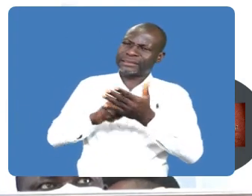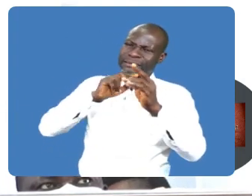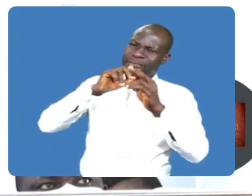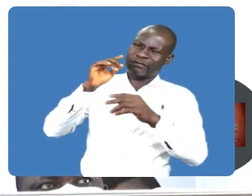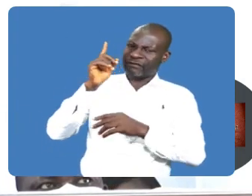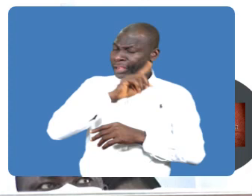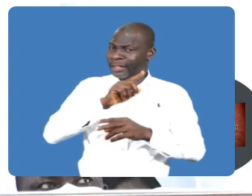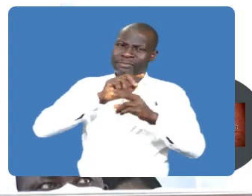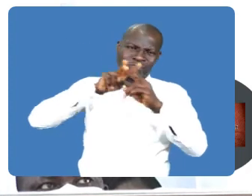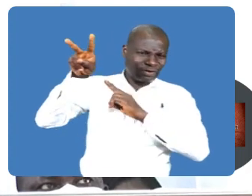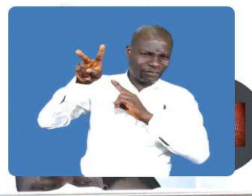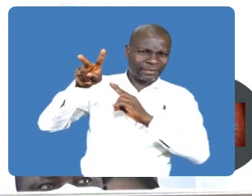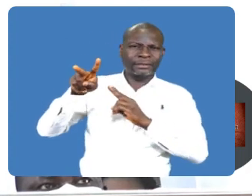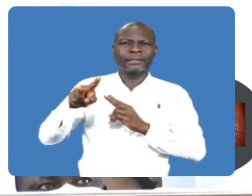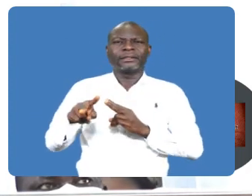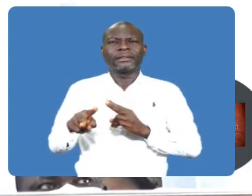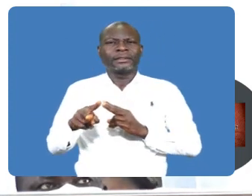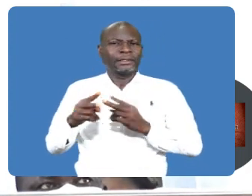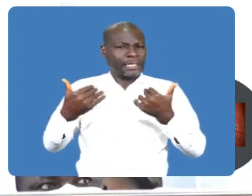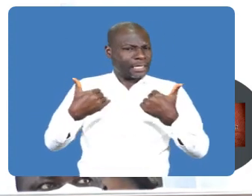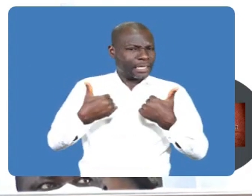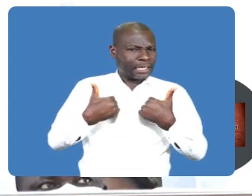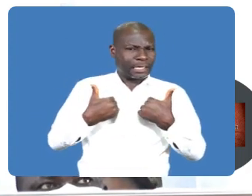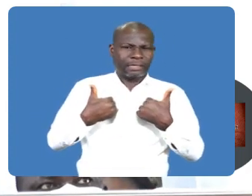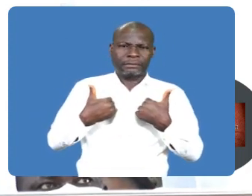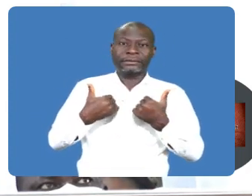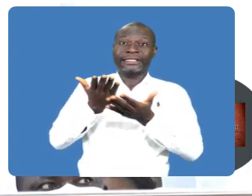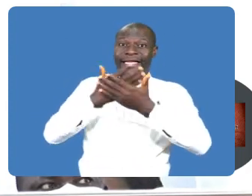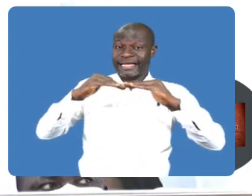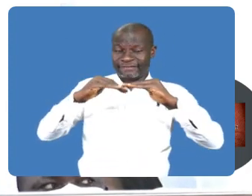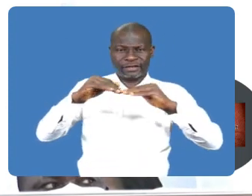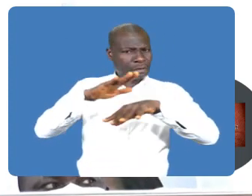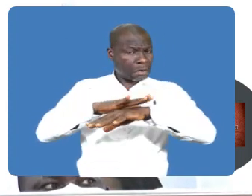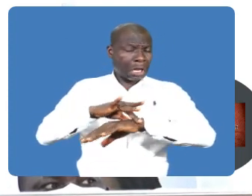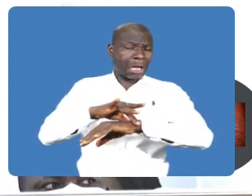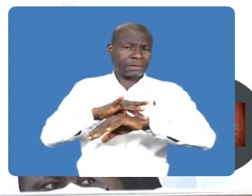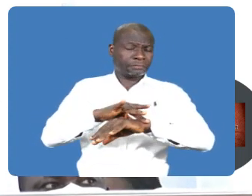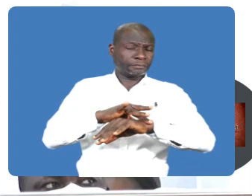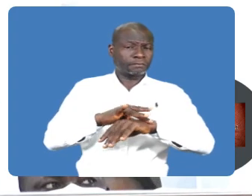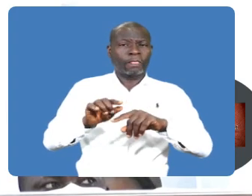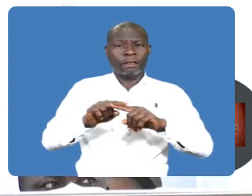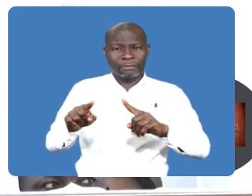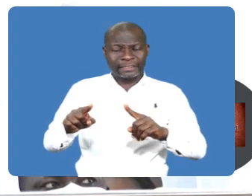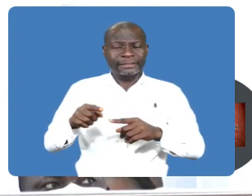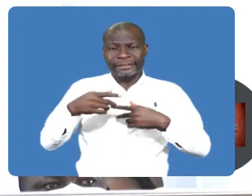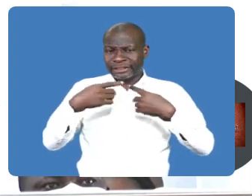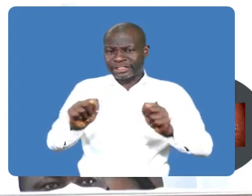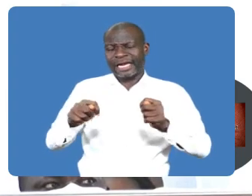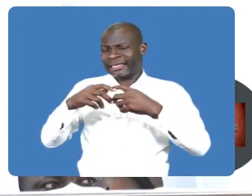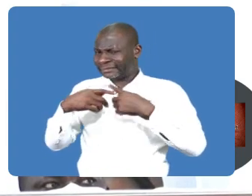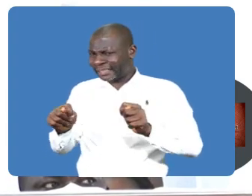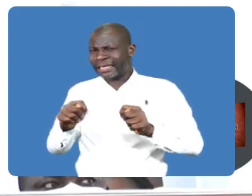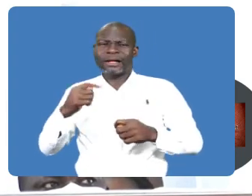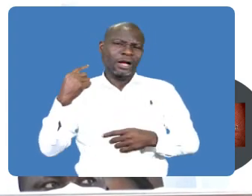These false prophets promise their victims heaven on earth, and they